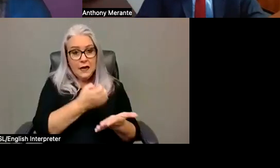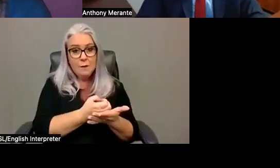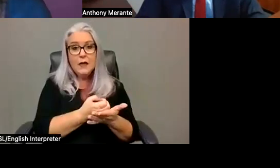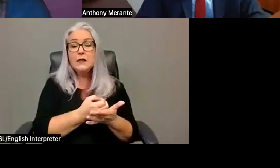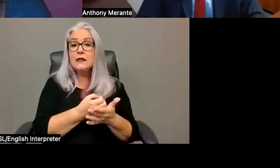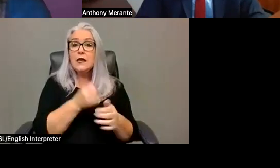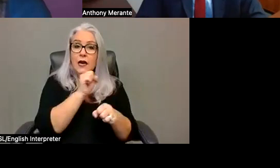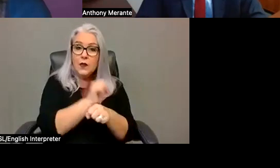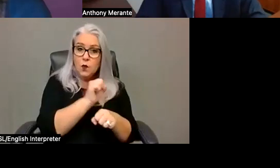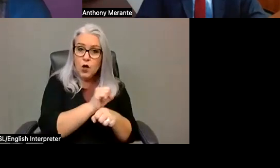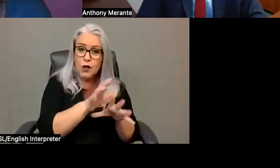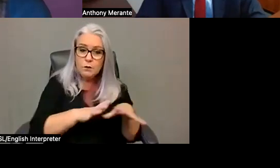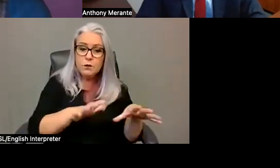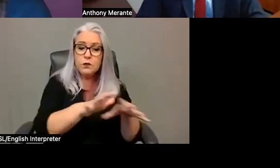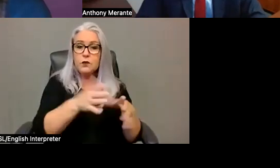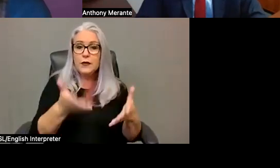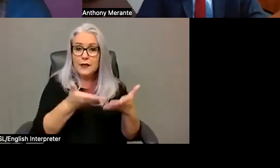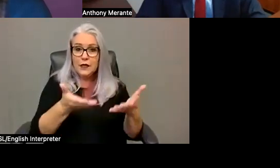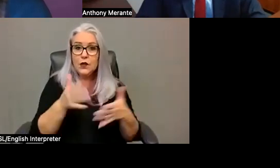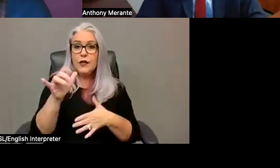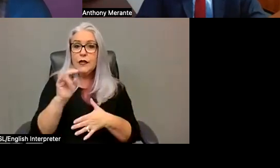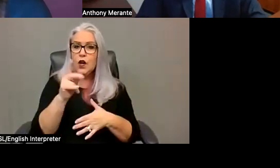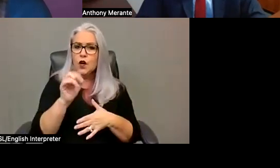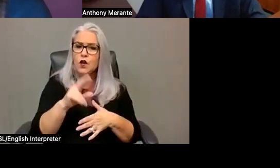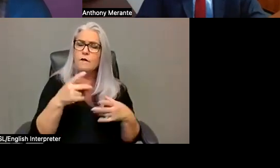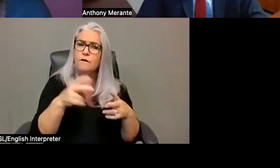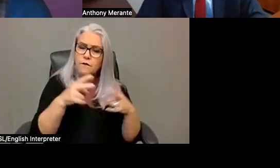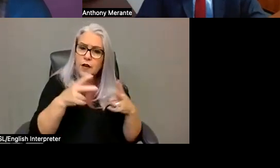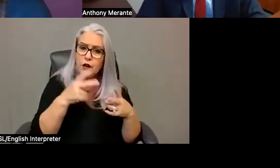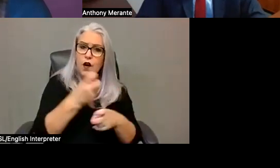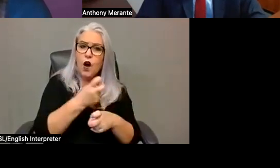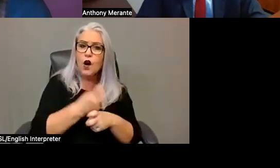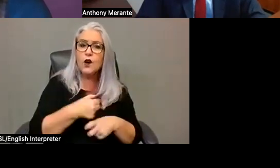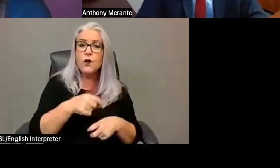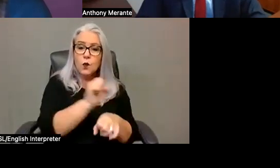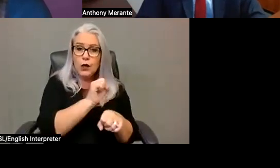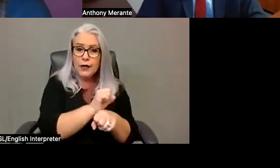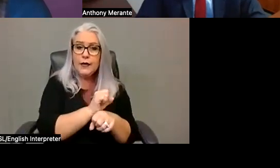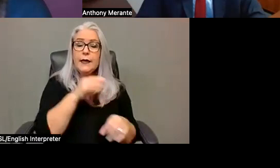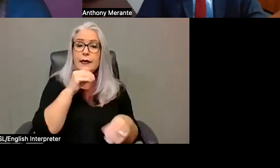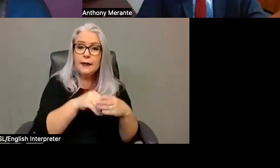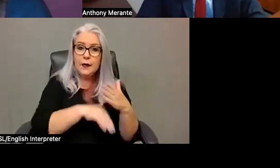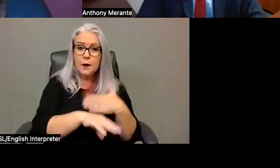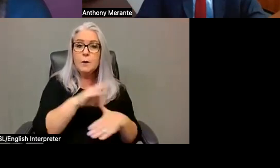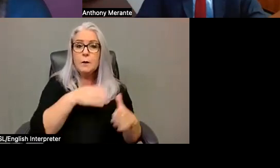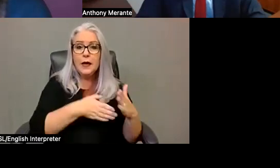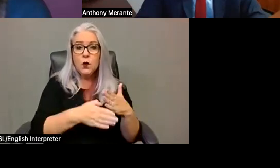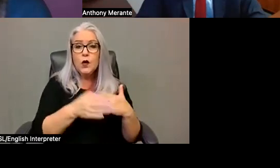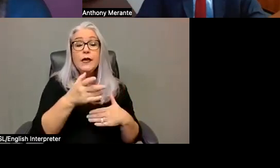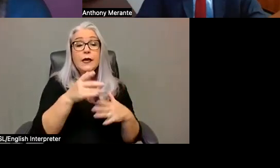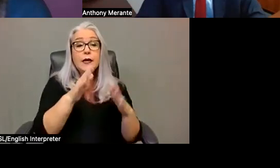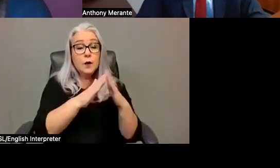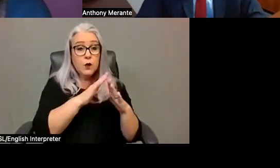of Yonkers. They work hard. They're very hardworking people in the minority community, and I want to make sure that they have